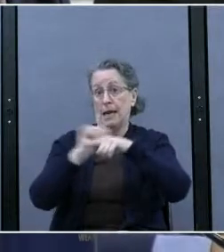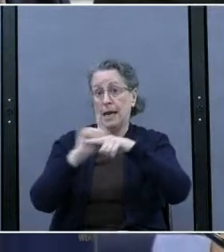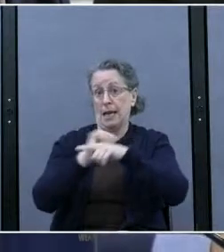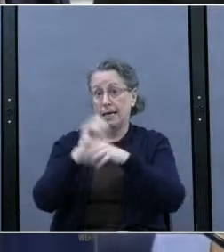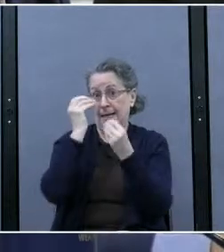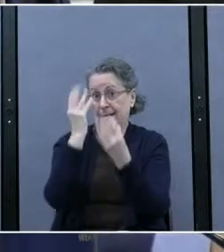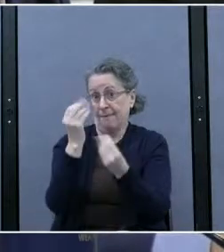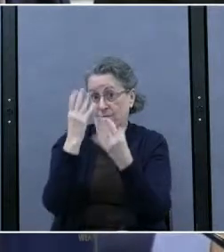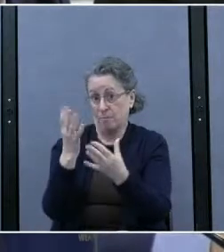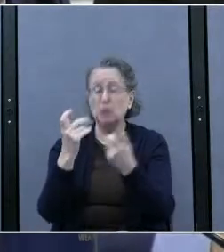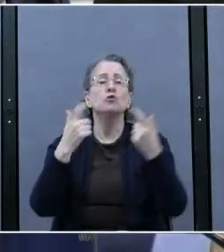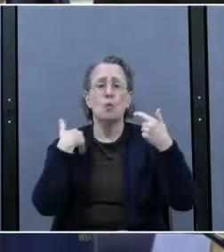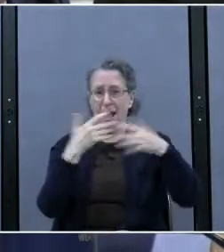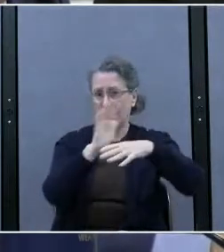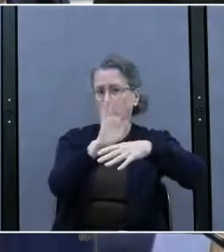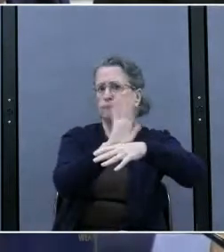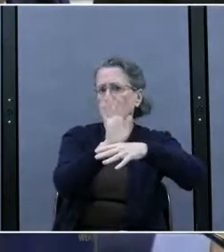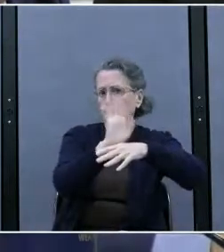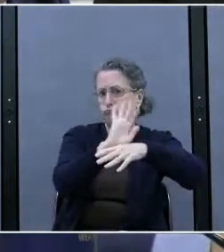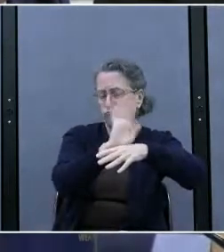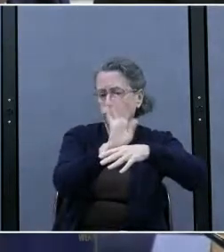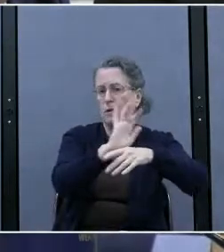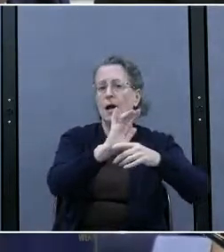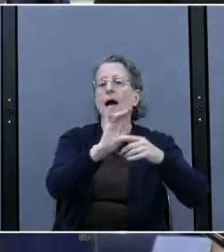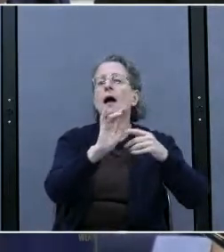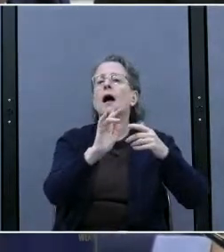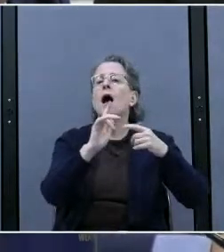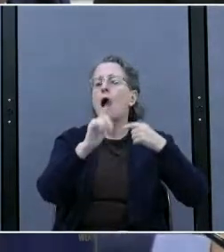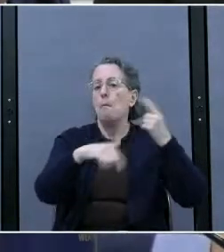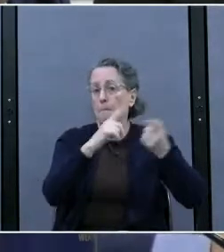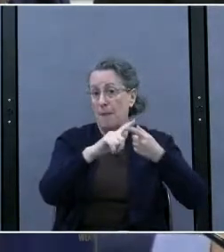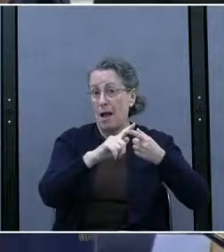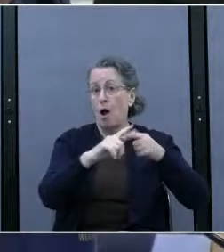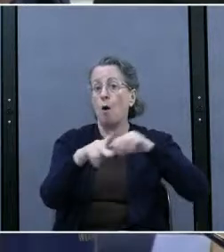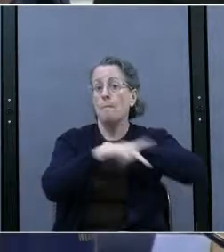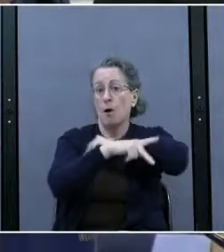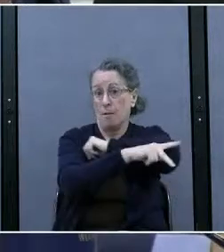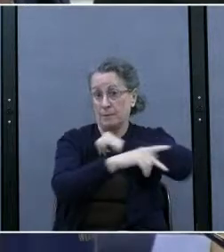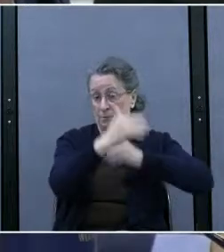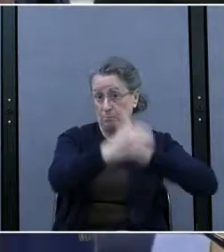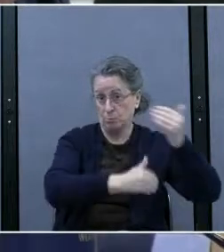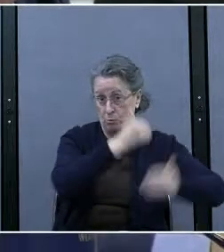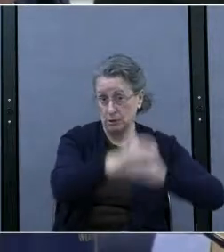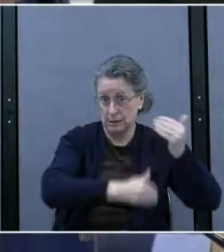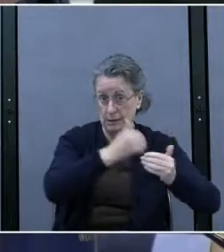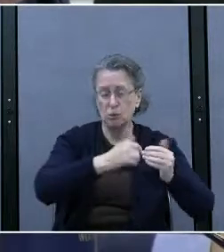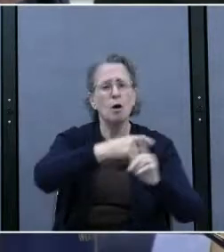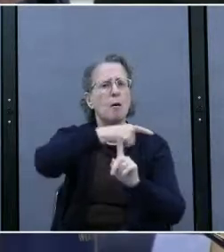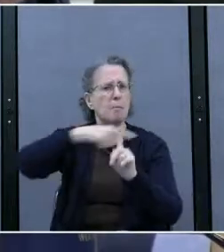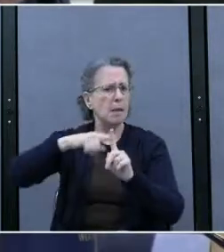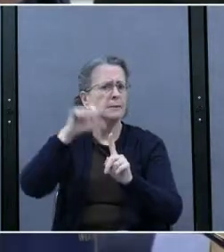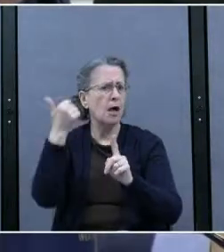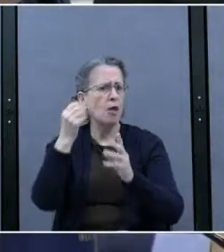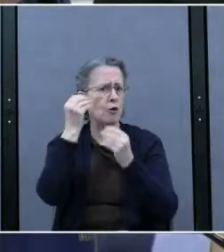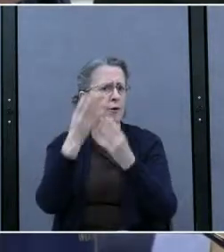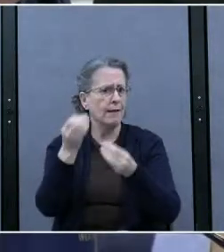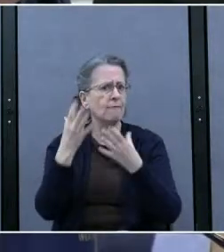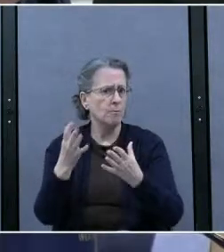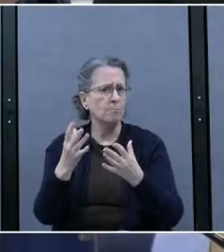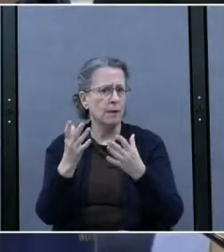is helpful, but there are also other pieces that I found today that I think are worth your investigation.